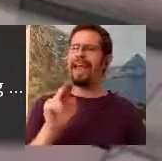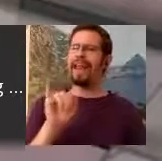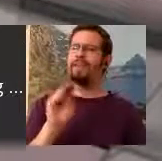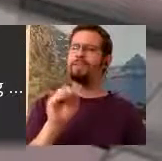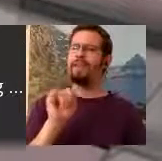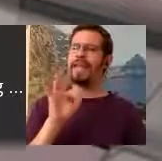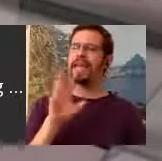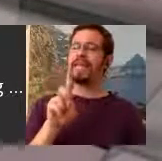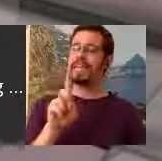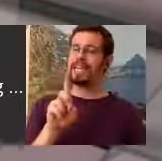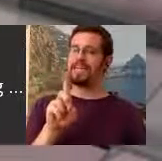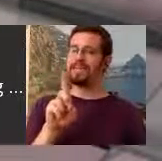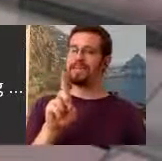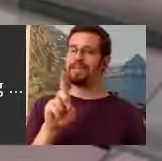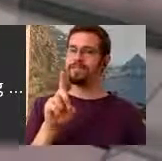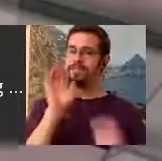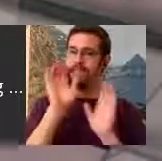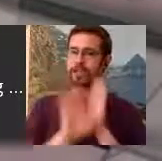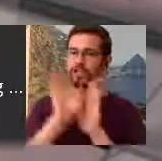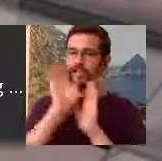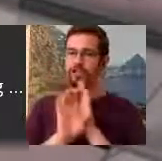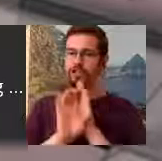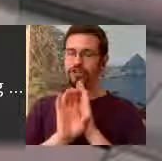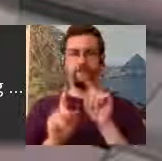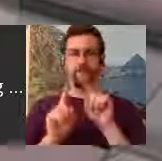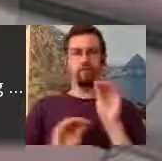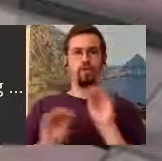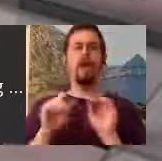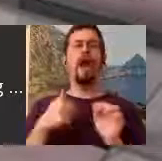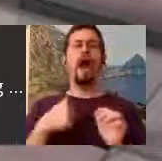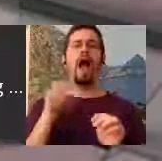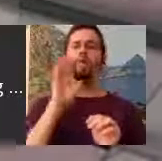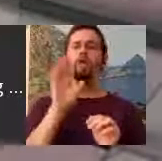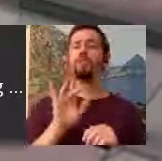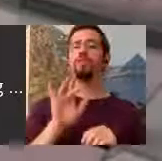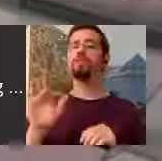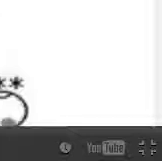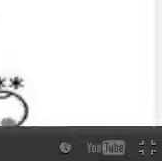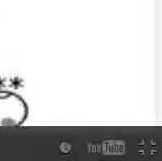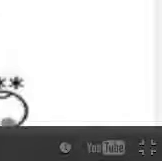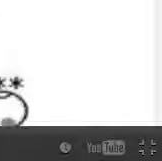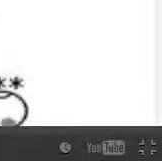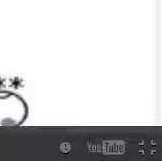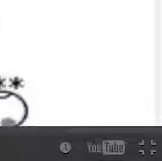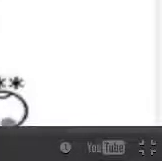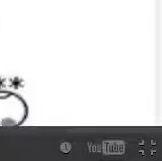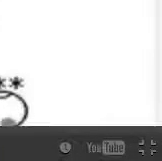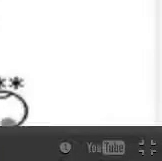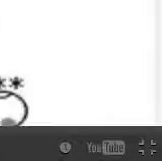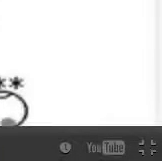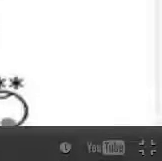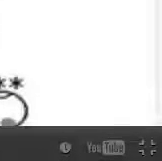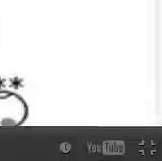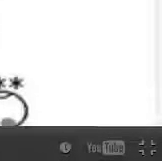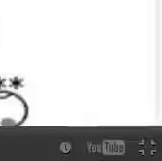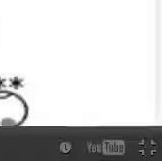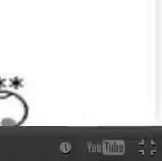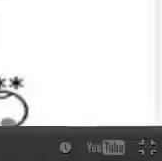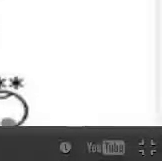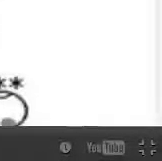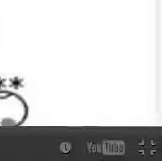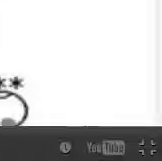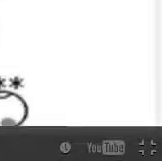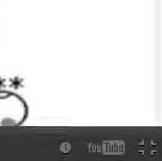but it moves. And here, I'm going to click on a screen right now just to give you a picture that Steve put up. See, there's